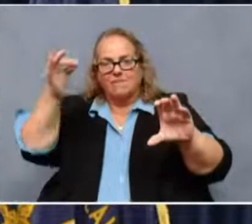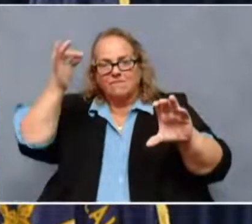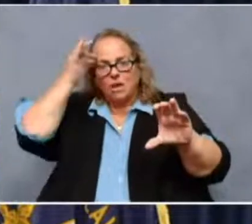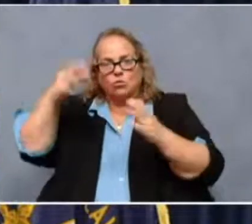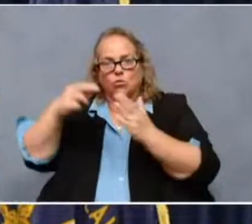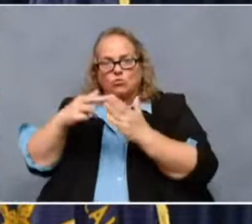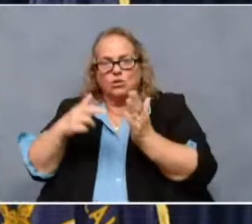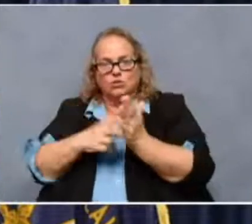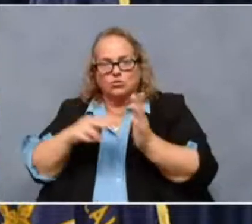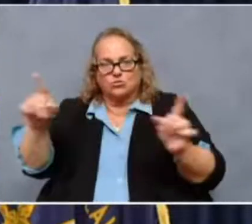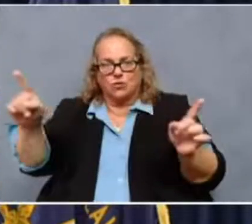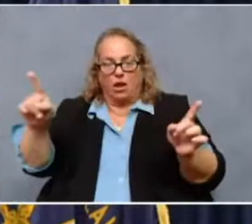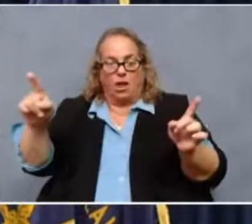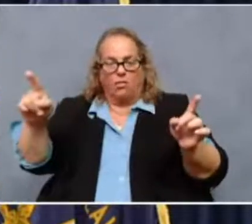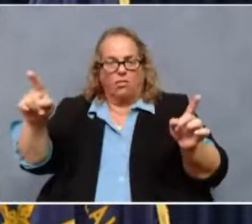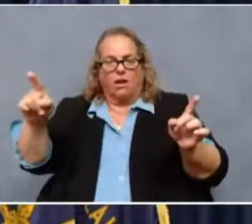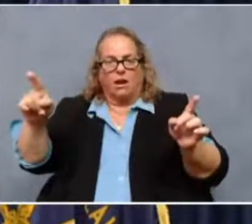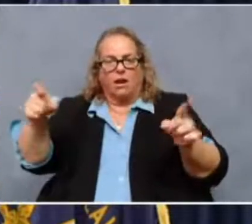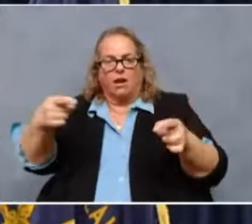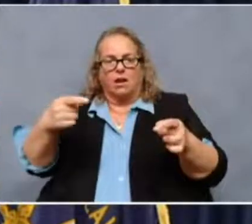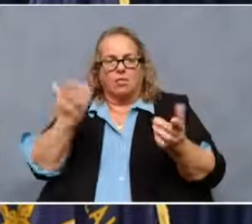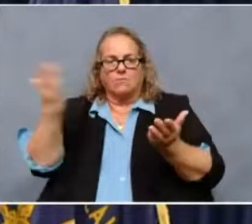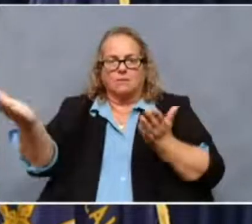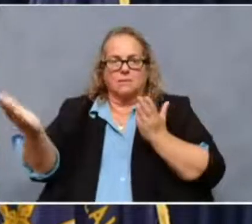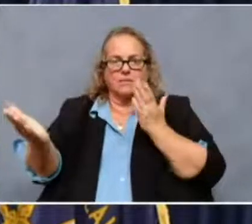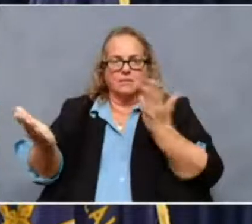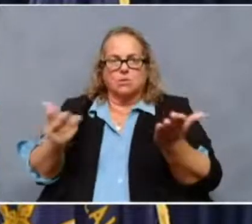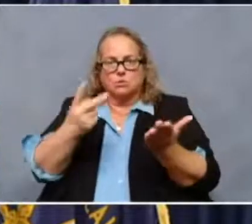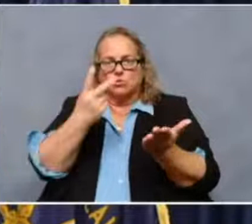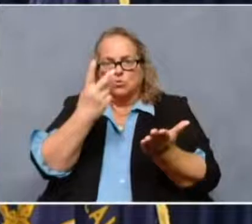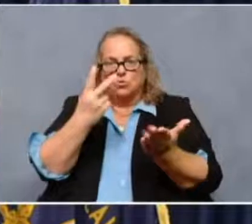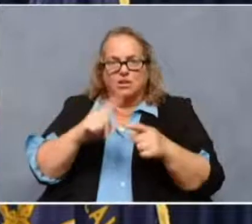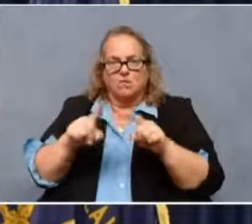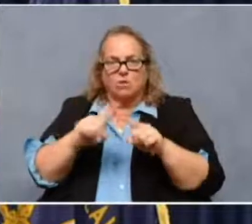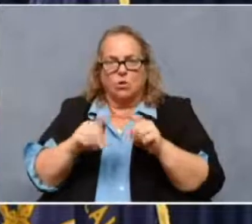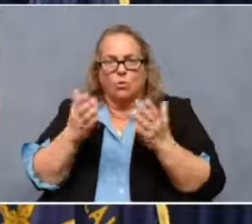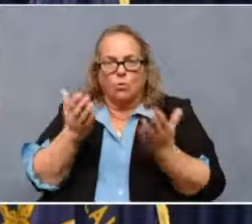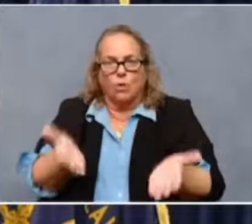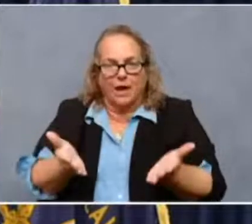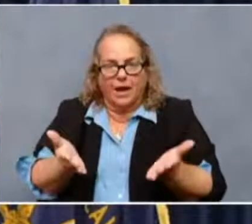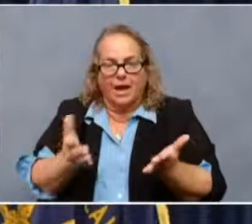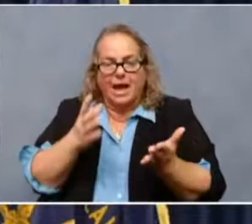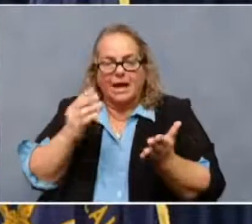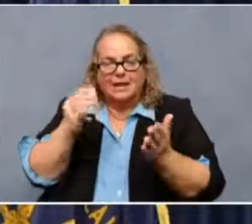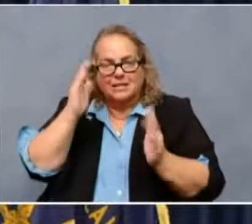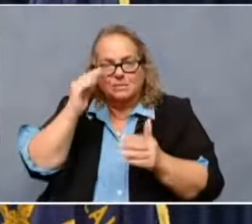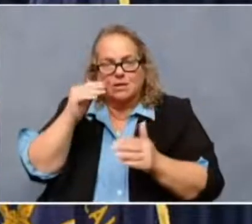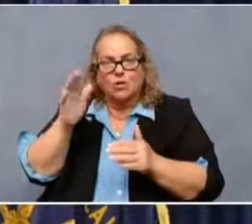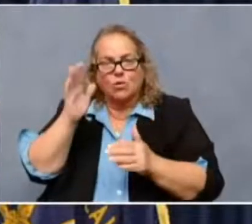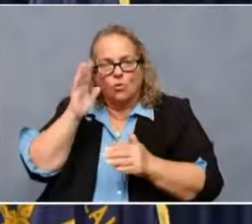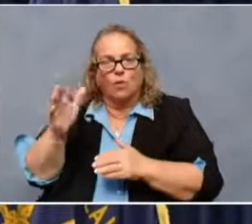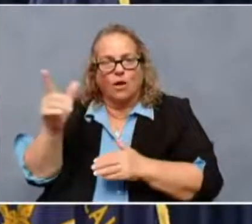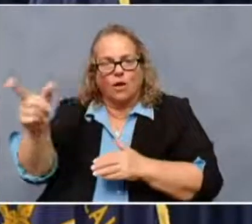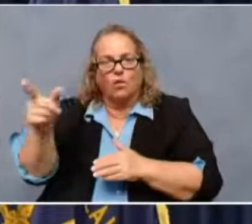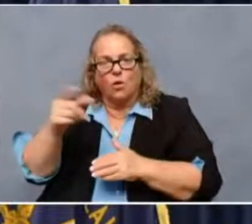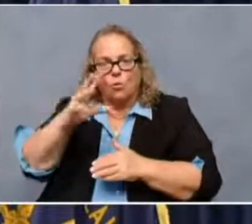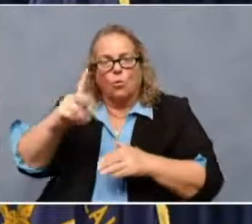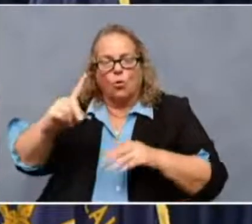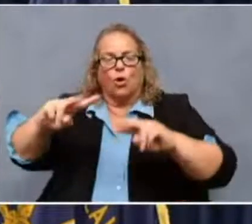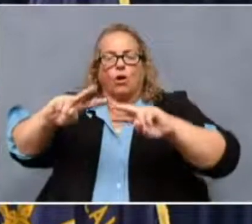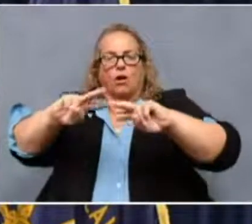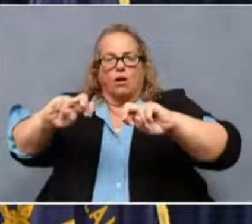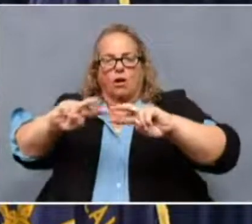were submitting it in 2 ways and expecting that there would be a deduplication algorithm ultimately in